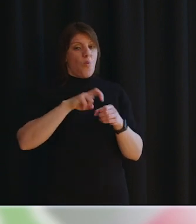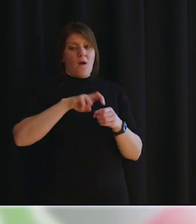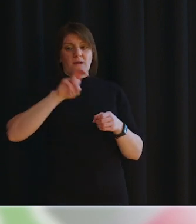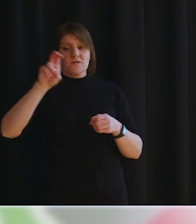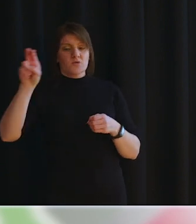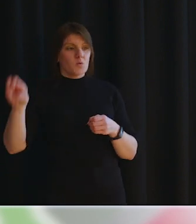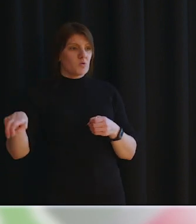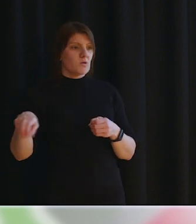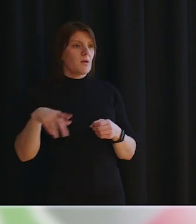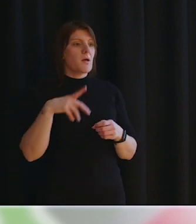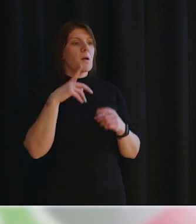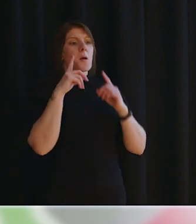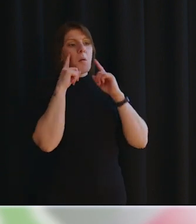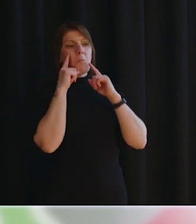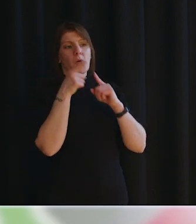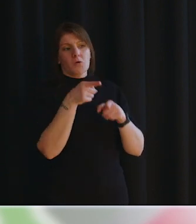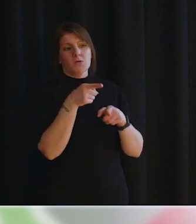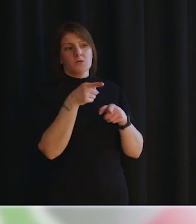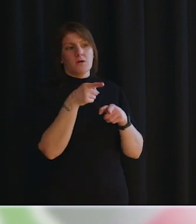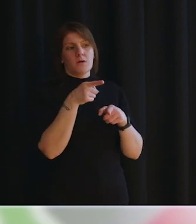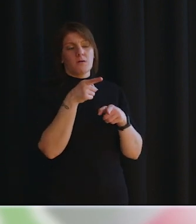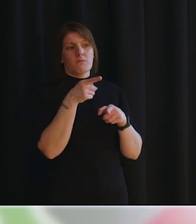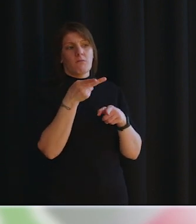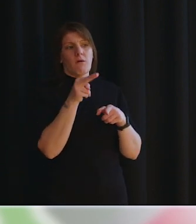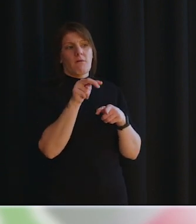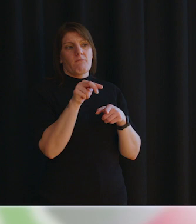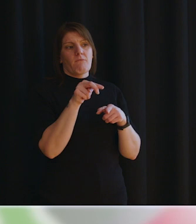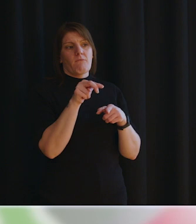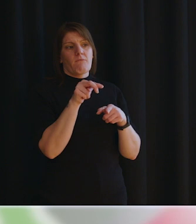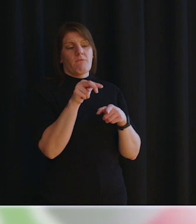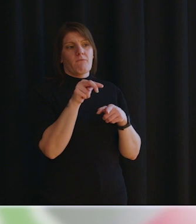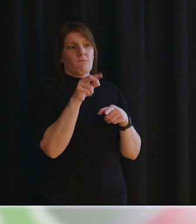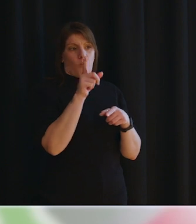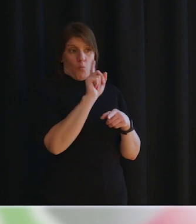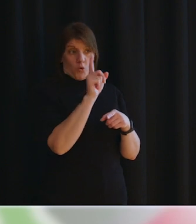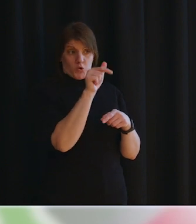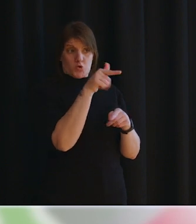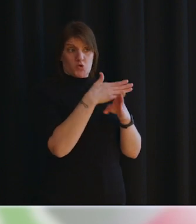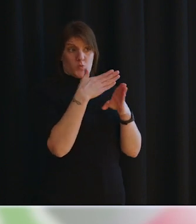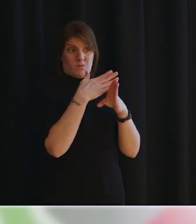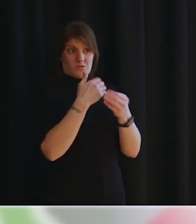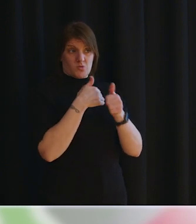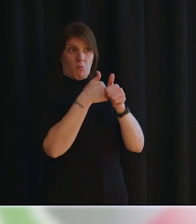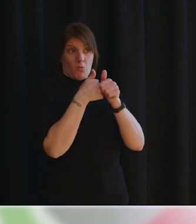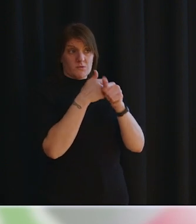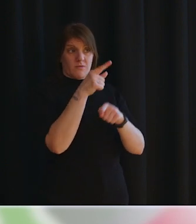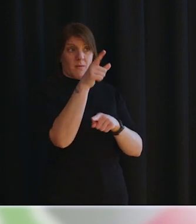and monitoring those things to see if they're going up or down and what you're doing is actually supporting that person.